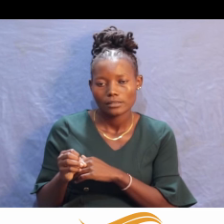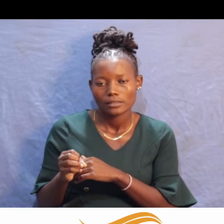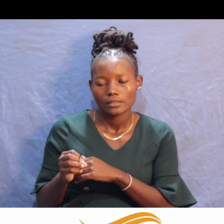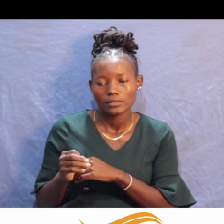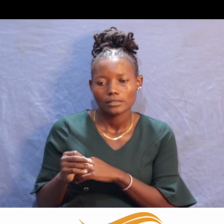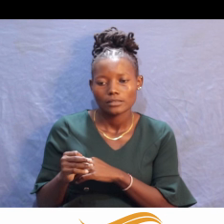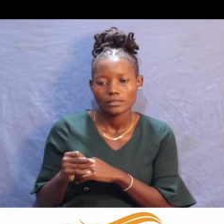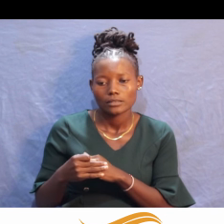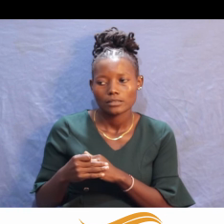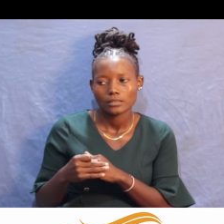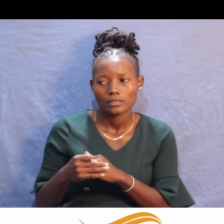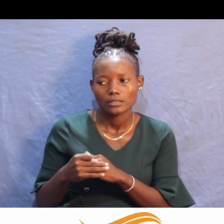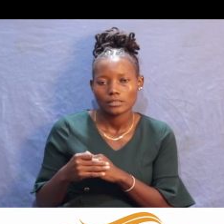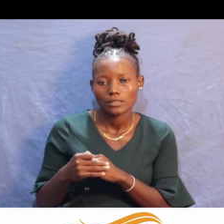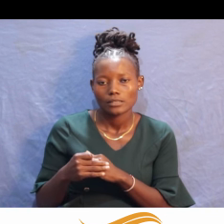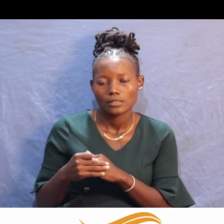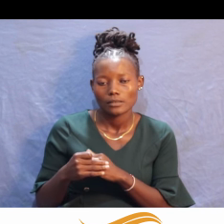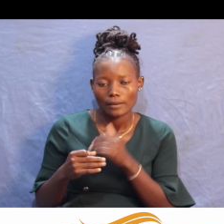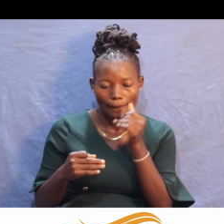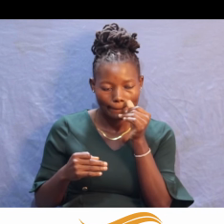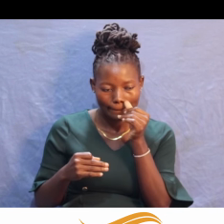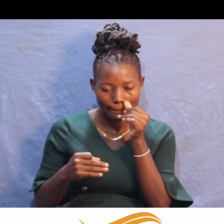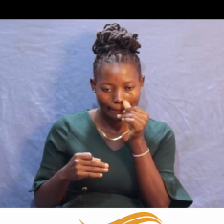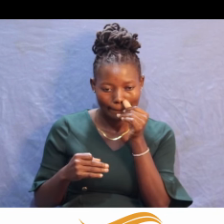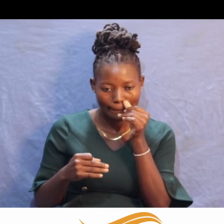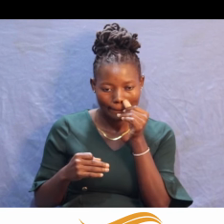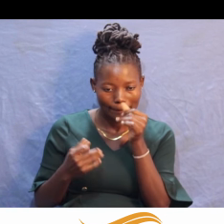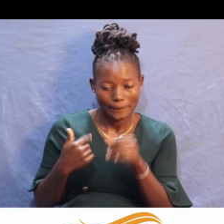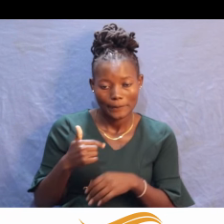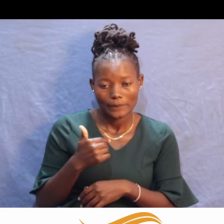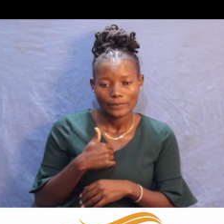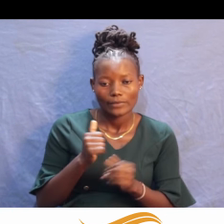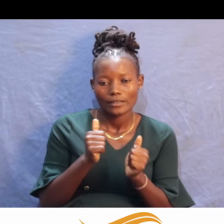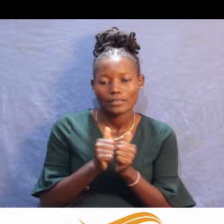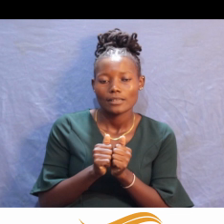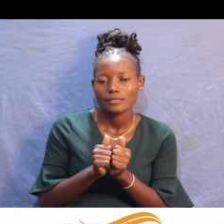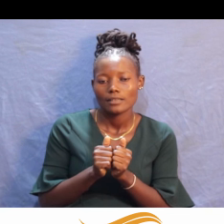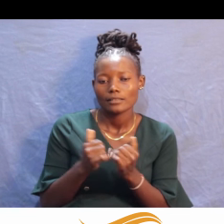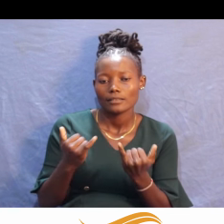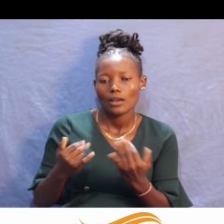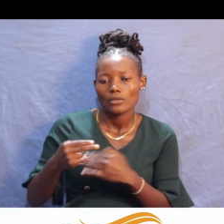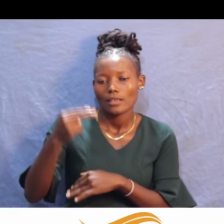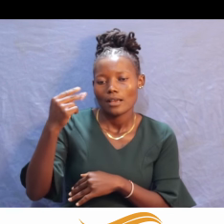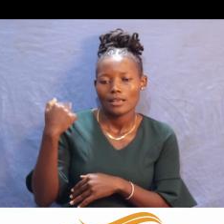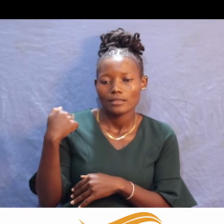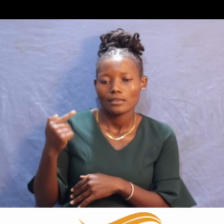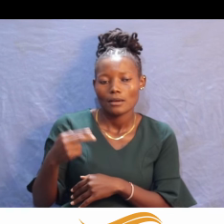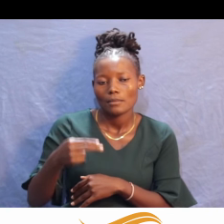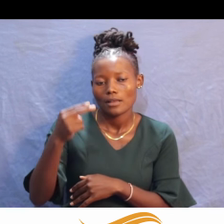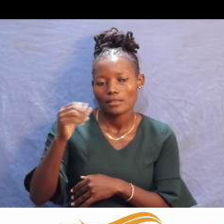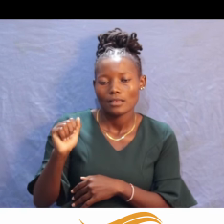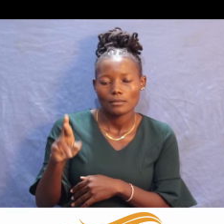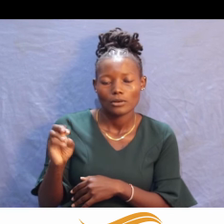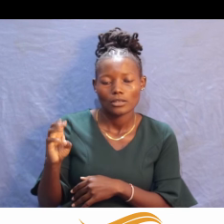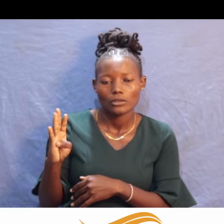Remember Lance Armstrong, the biker, he was probably 110. So the higher the number, the more aerobically